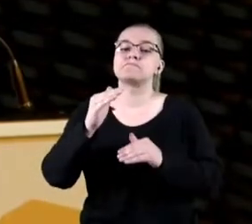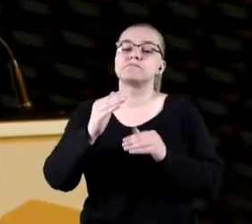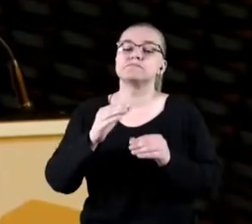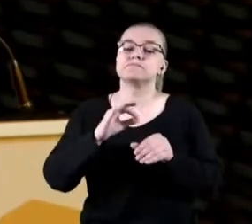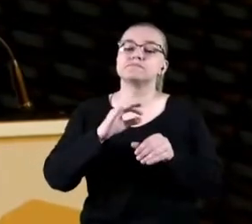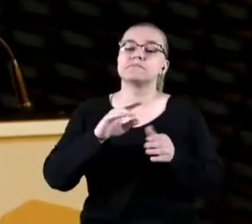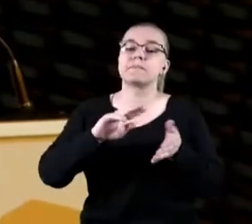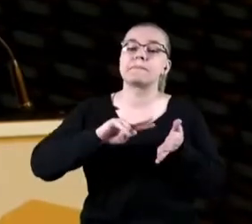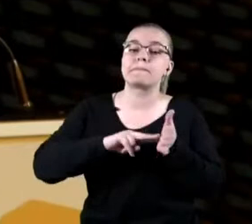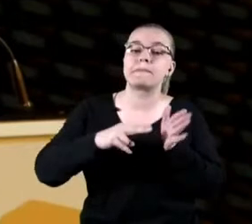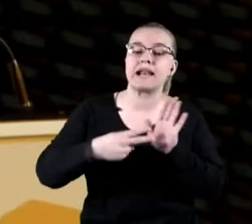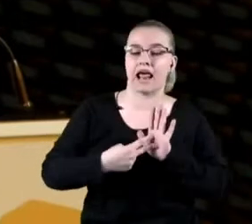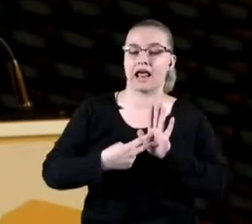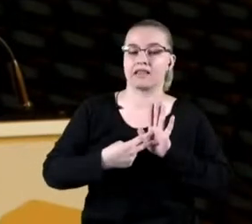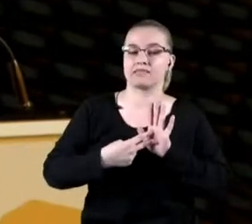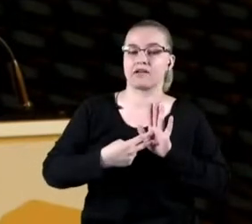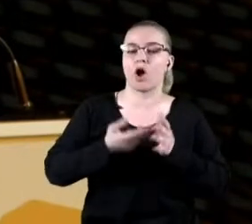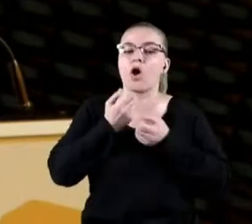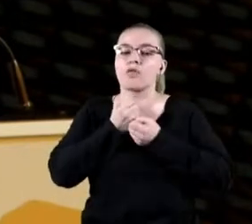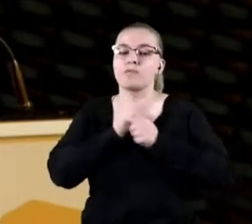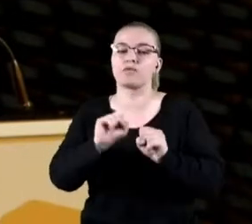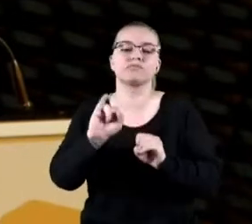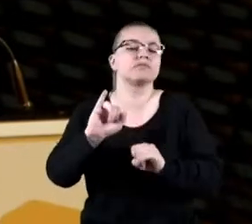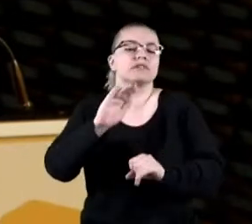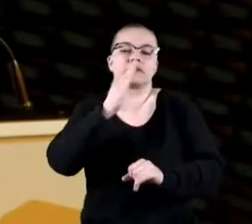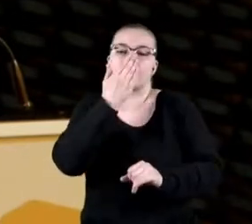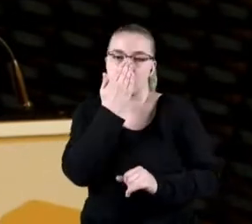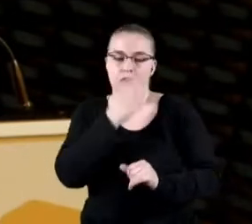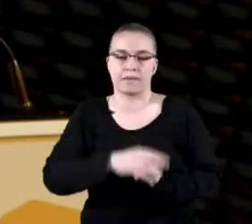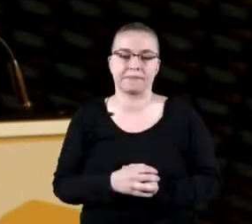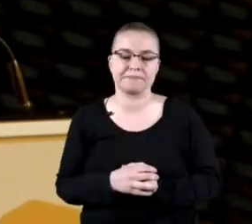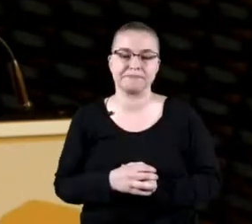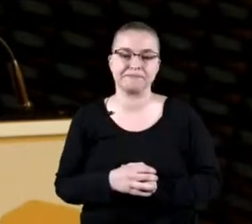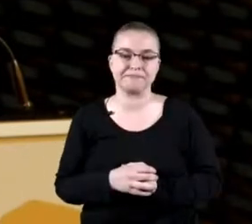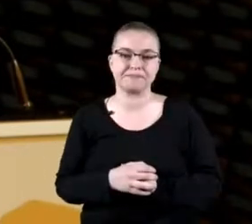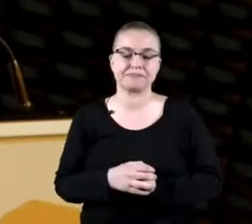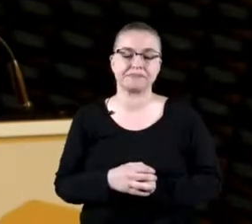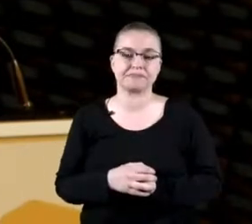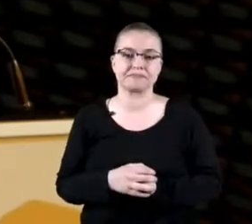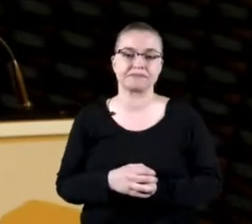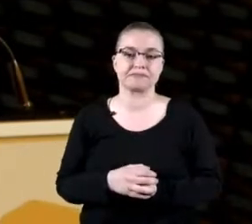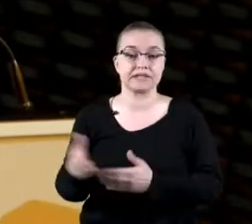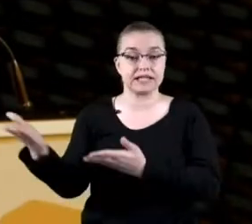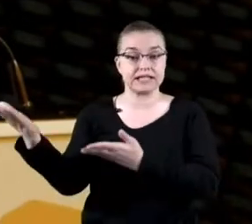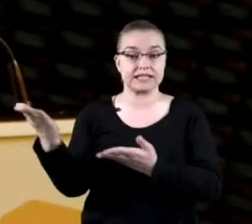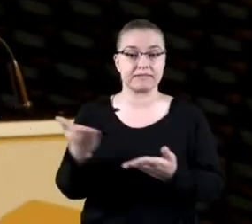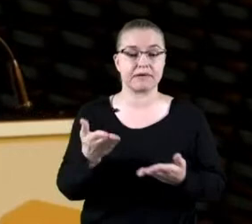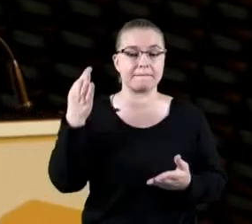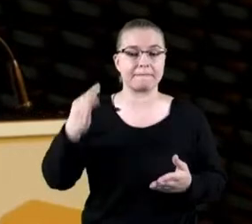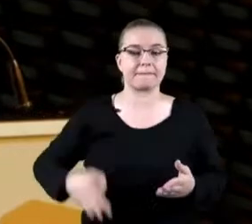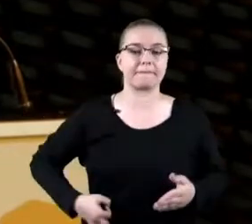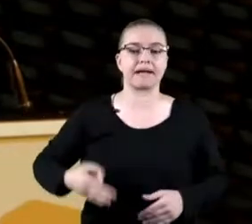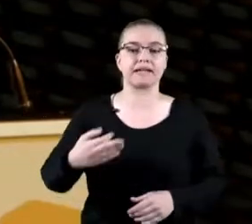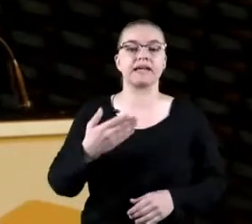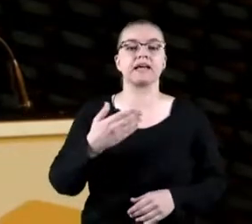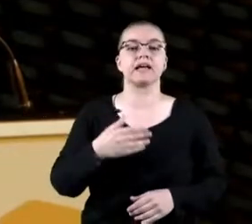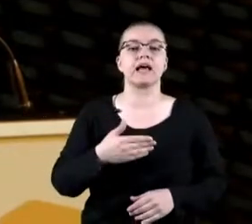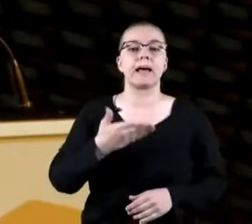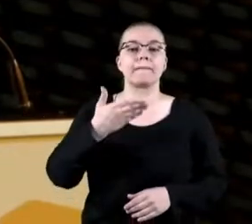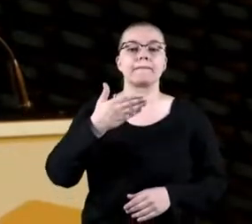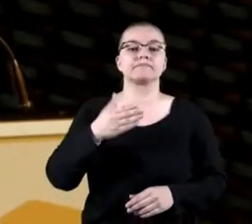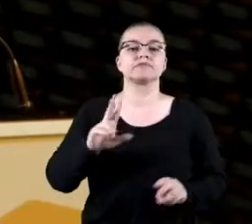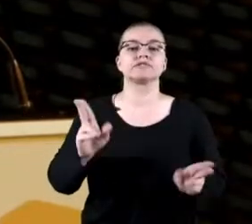podium Ms. Major Noraini Roslan, Klang Municipal Council President, Malaysia.